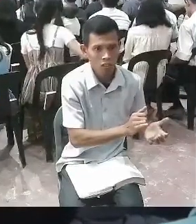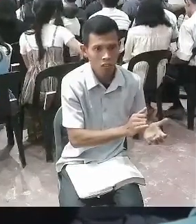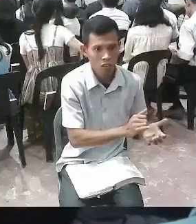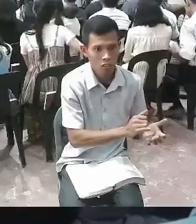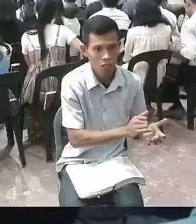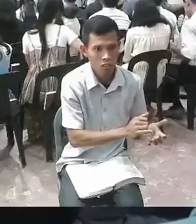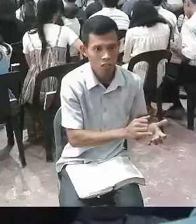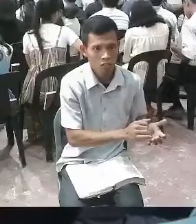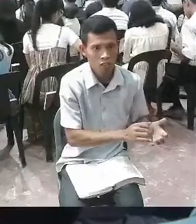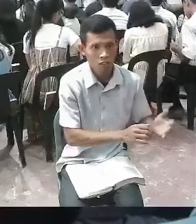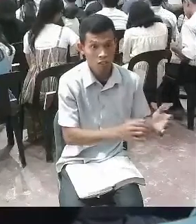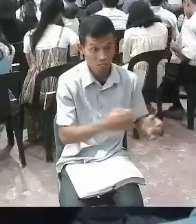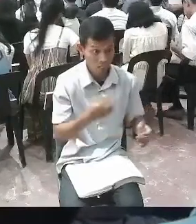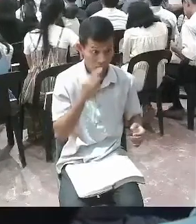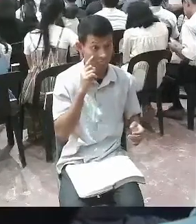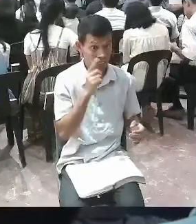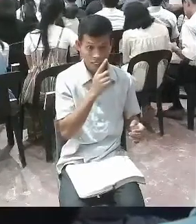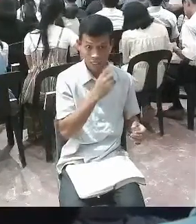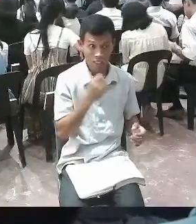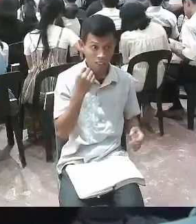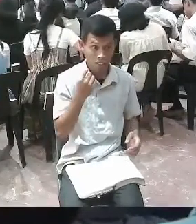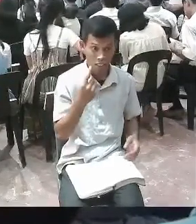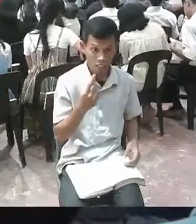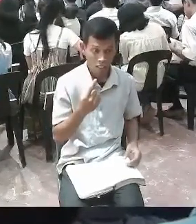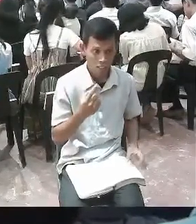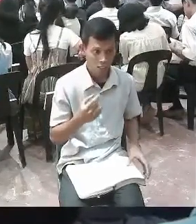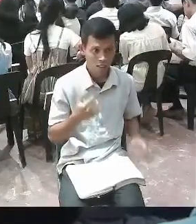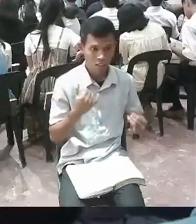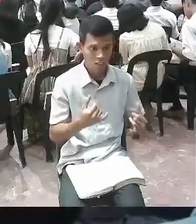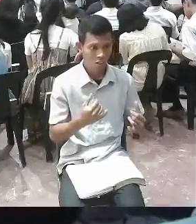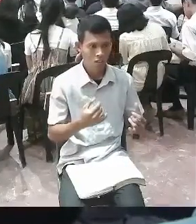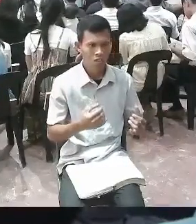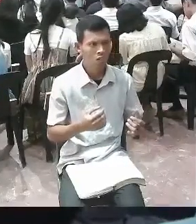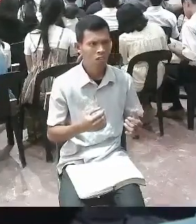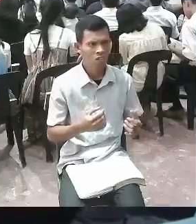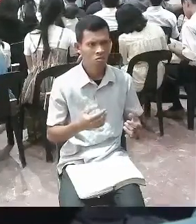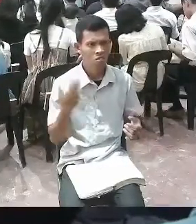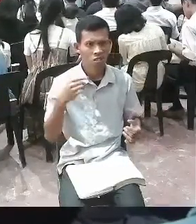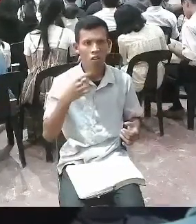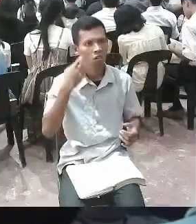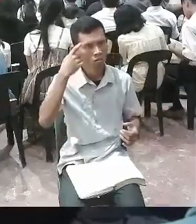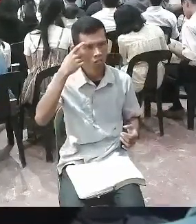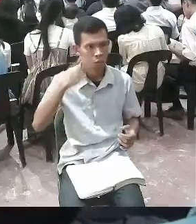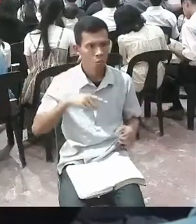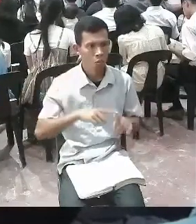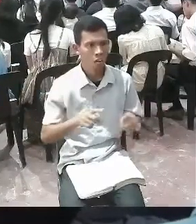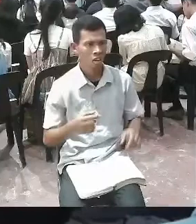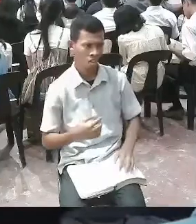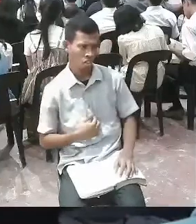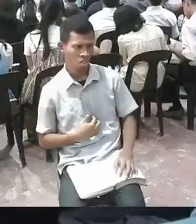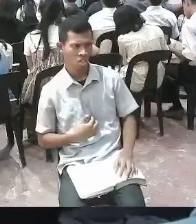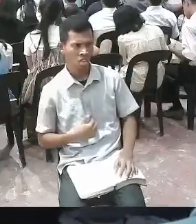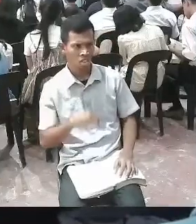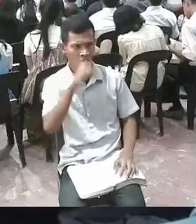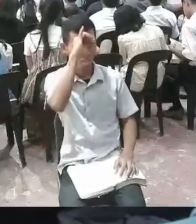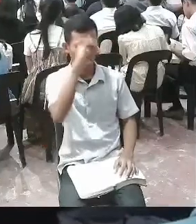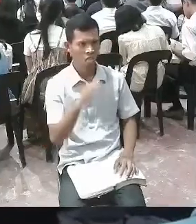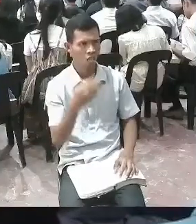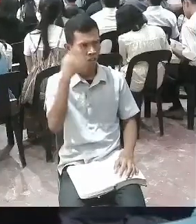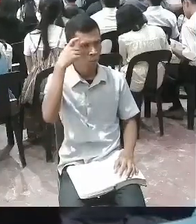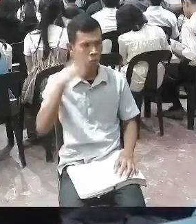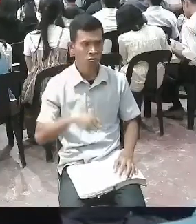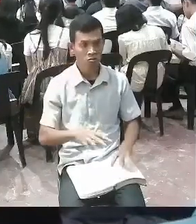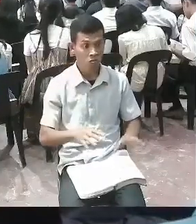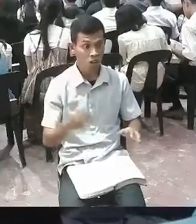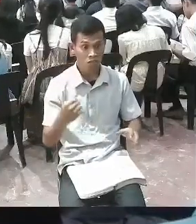See, the other half is the part I didn't get, and some of you didn't get until this morning.